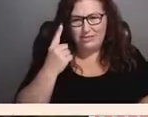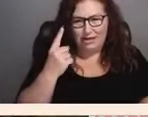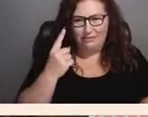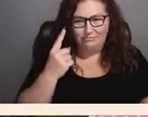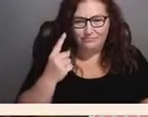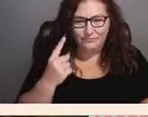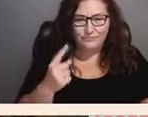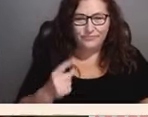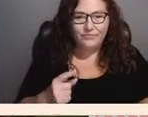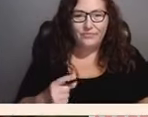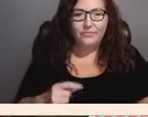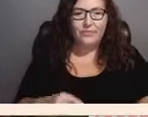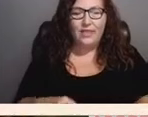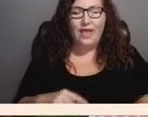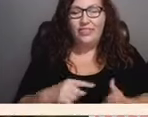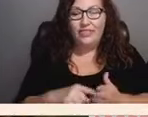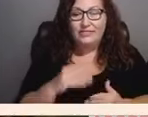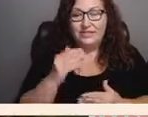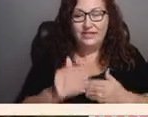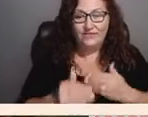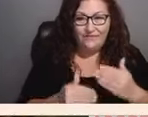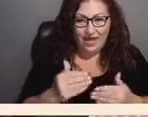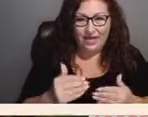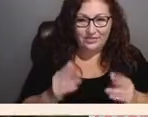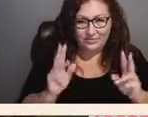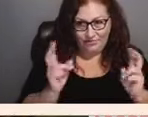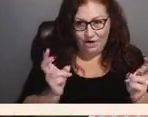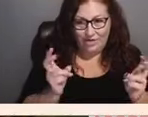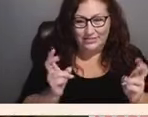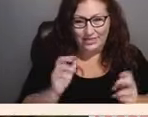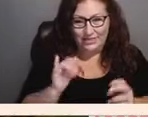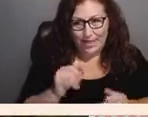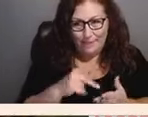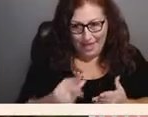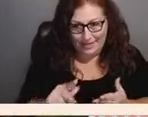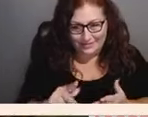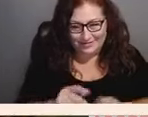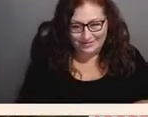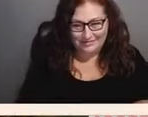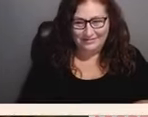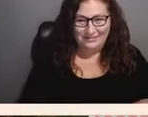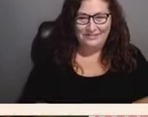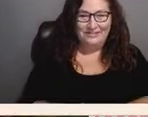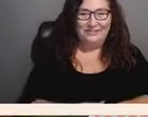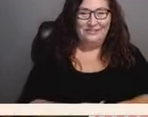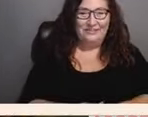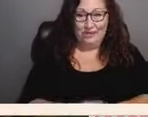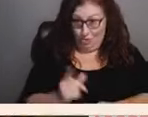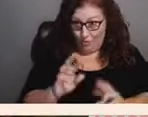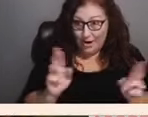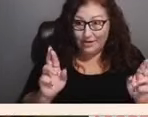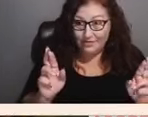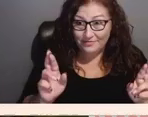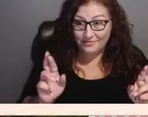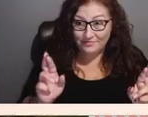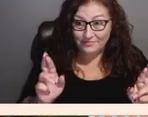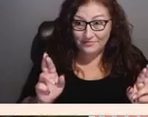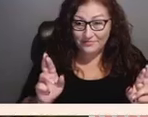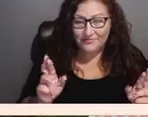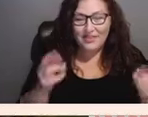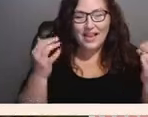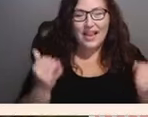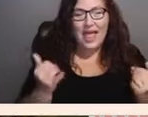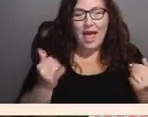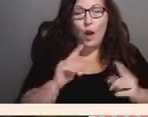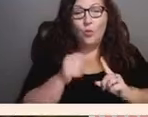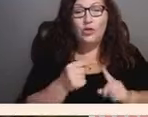This is the phrase that pays. Are you ready? Now, when you say